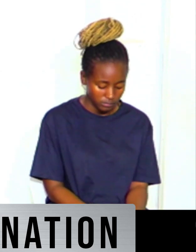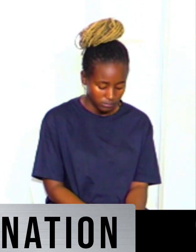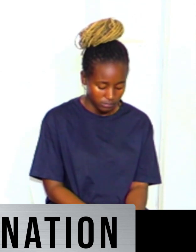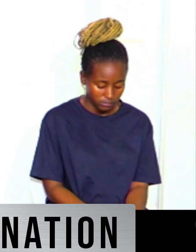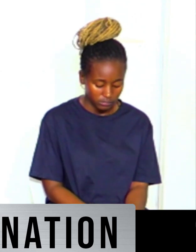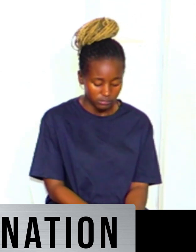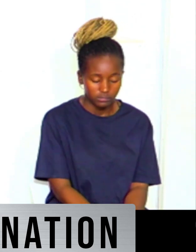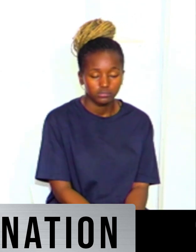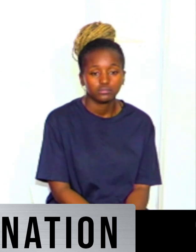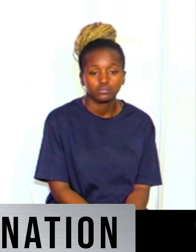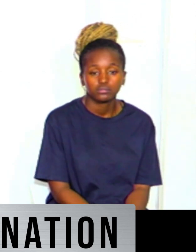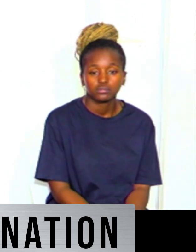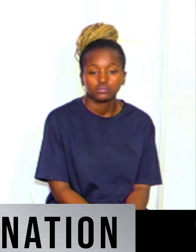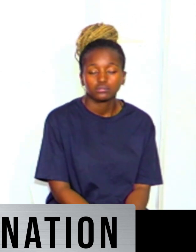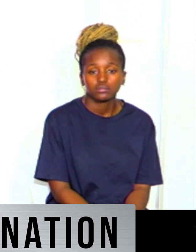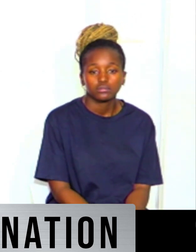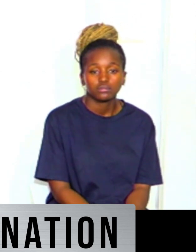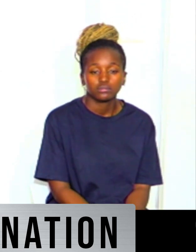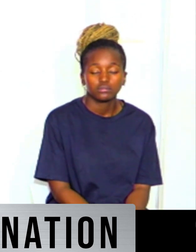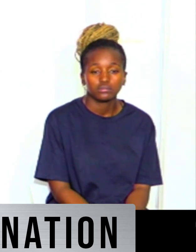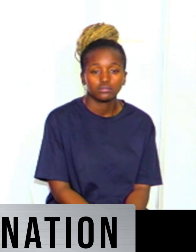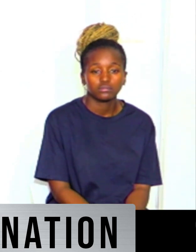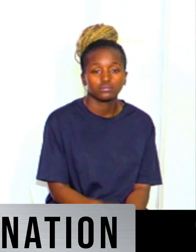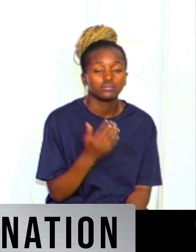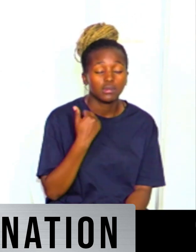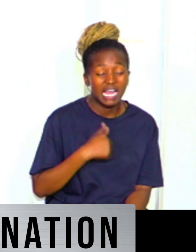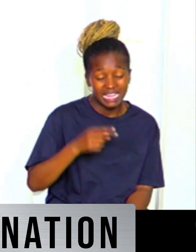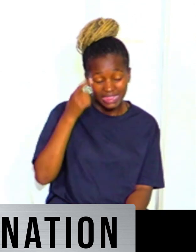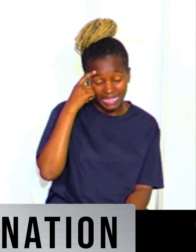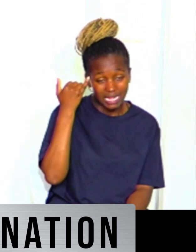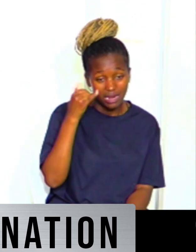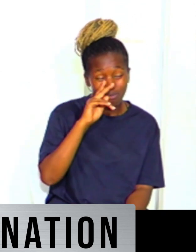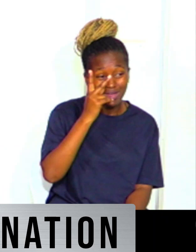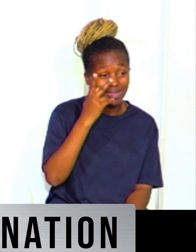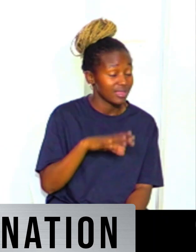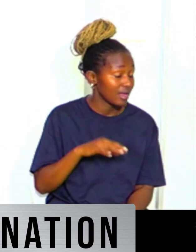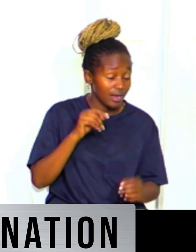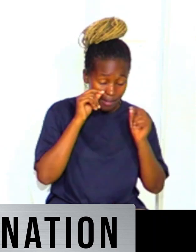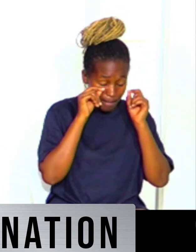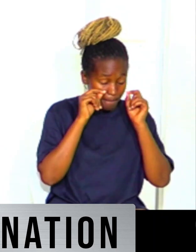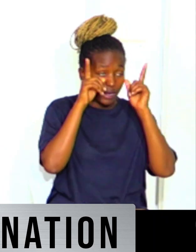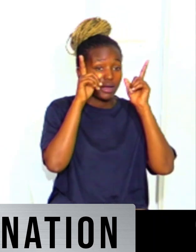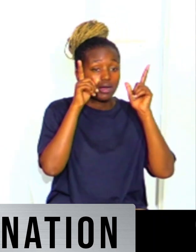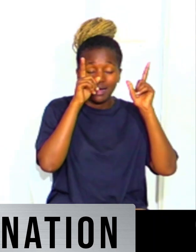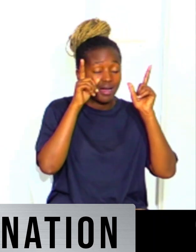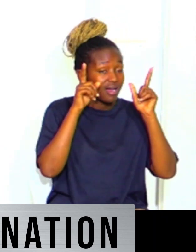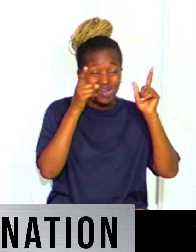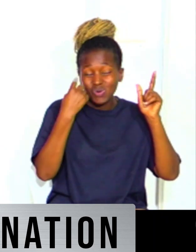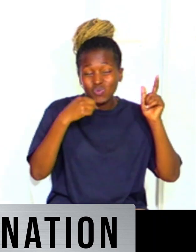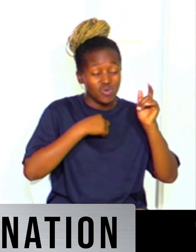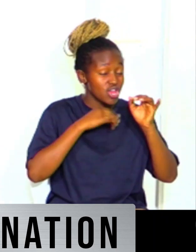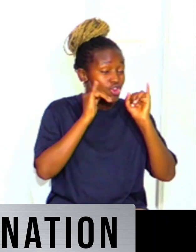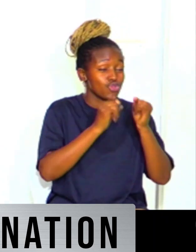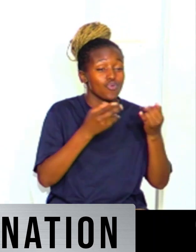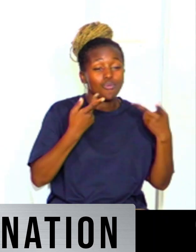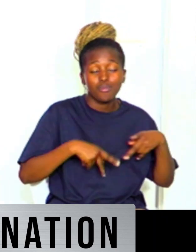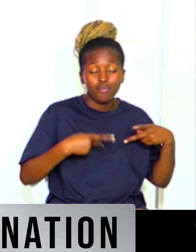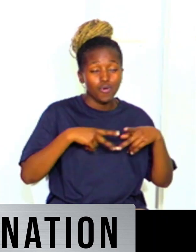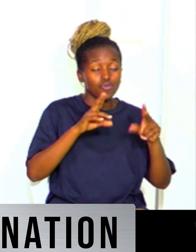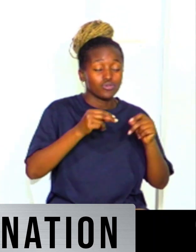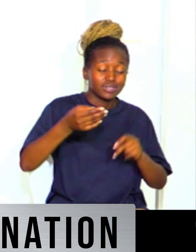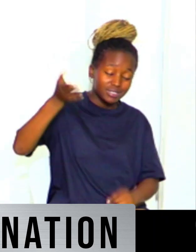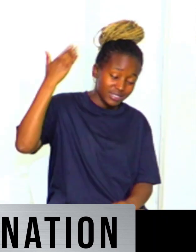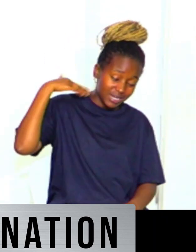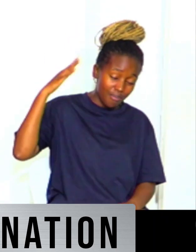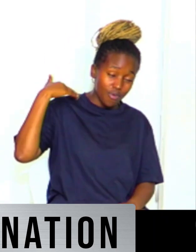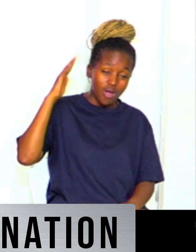sector. I think John what I can say that Wakenya wameamka. Wakenya saisi Wakenya wa kitambo that tutafanya kitu uende